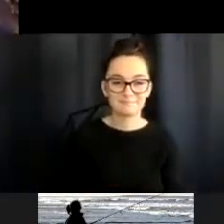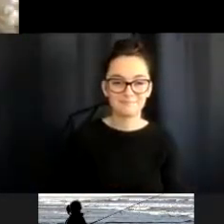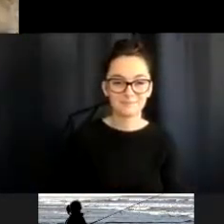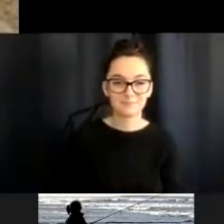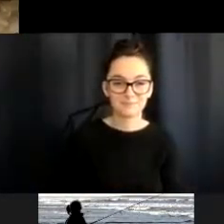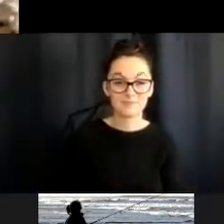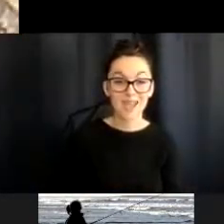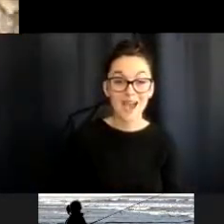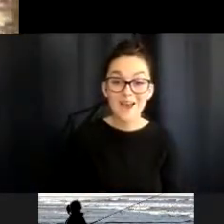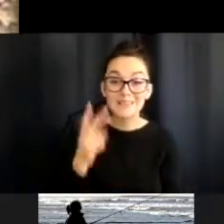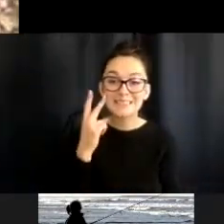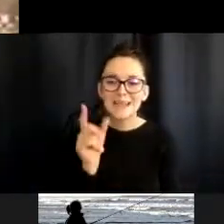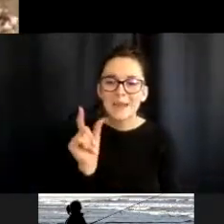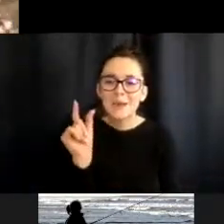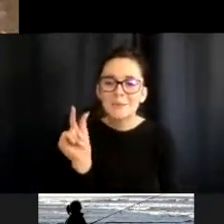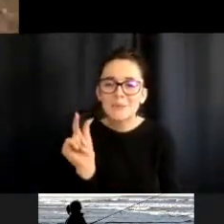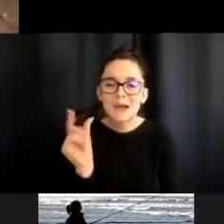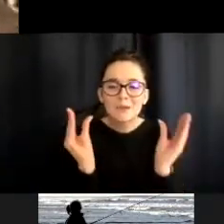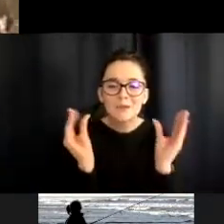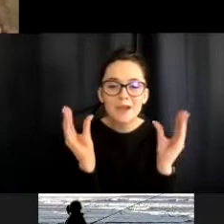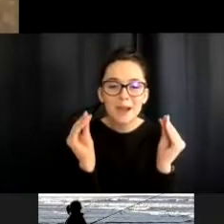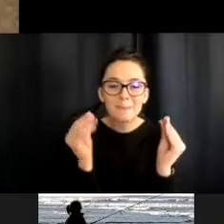There's a little hermit crab.